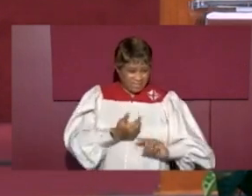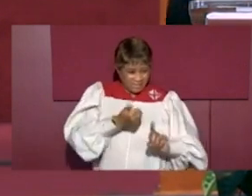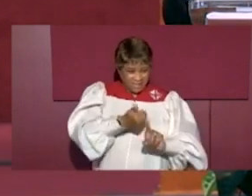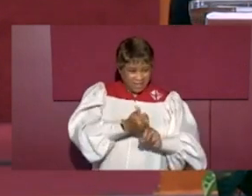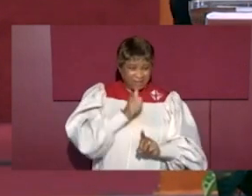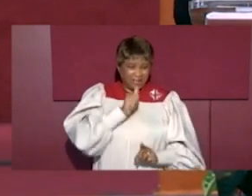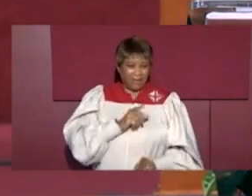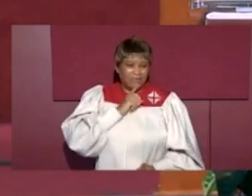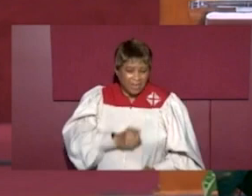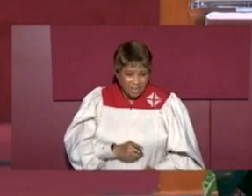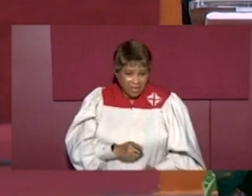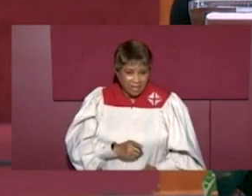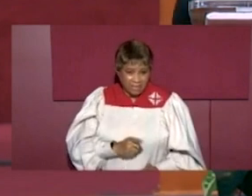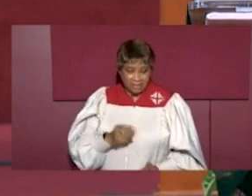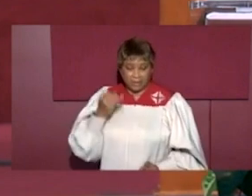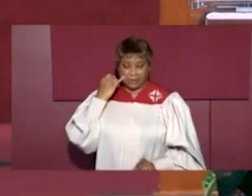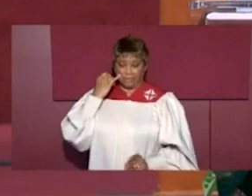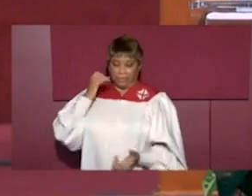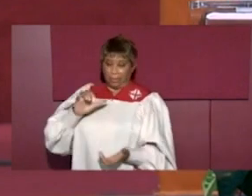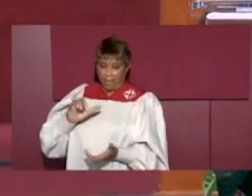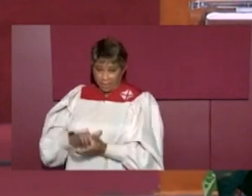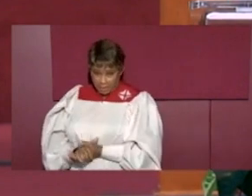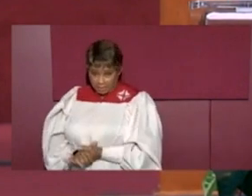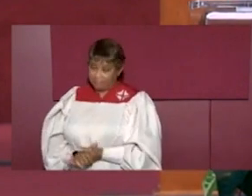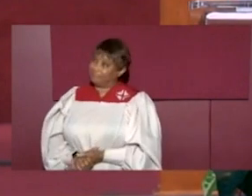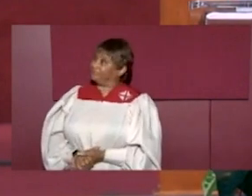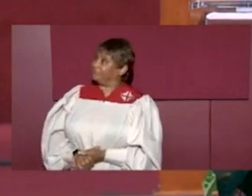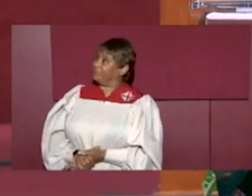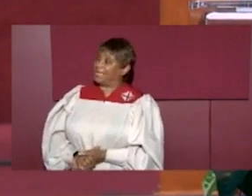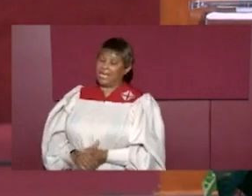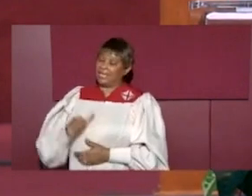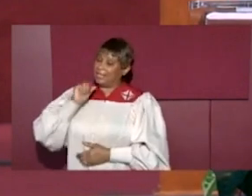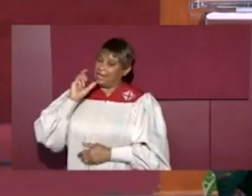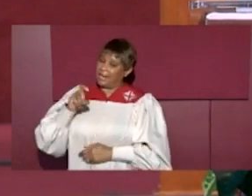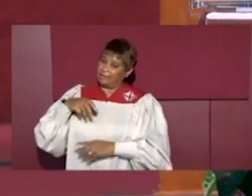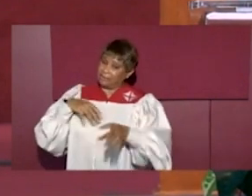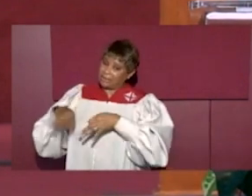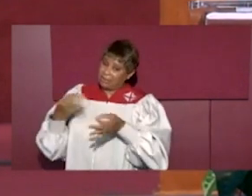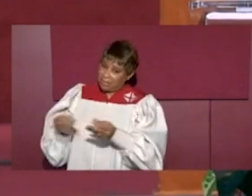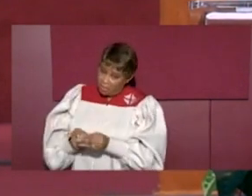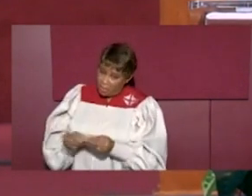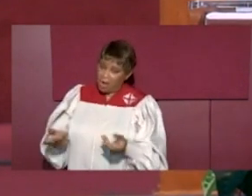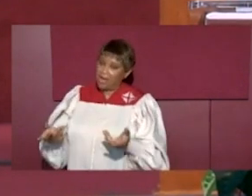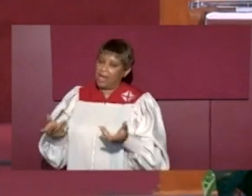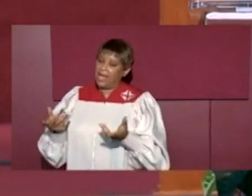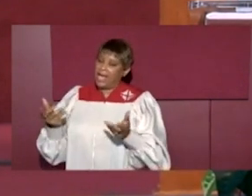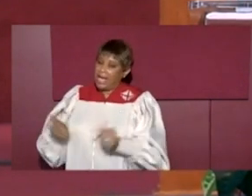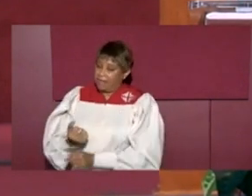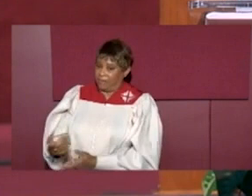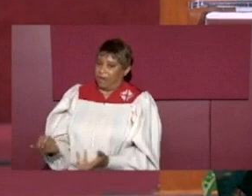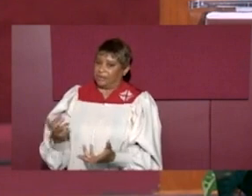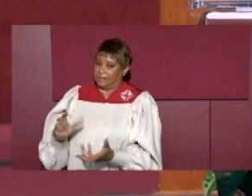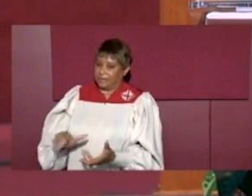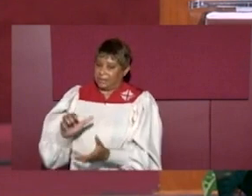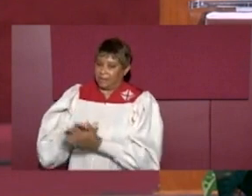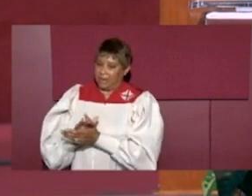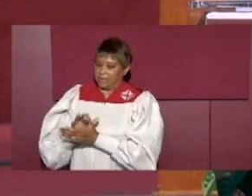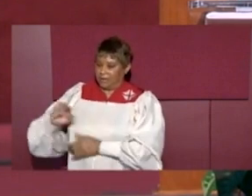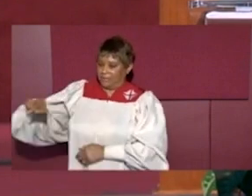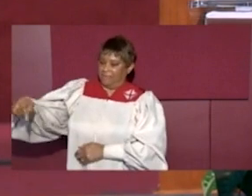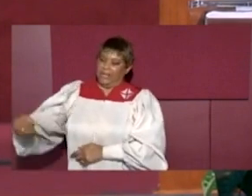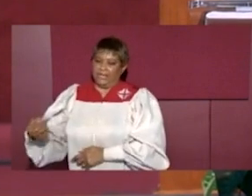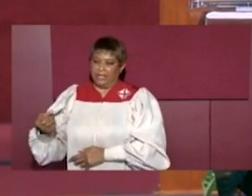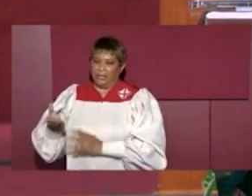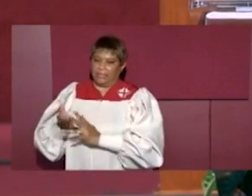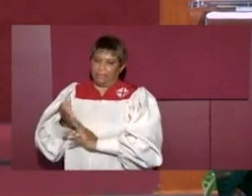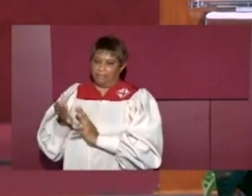you're married, you don't even need any other further explanation of that. Because everyone has been offended by perception